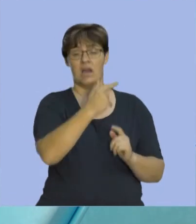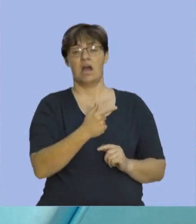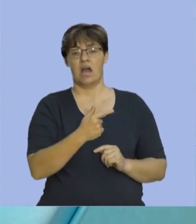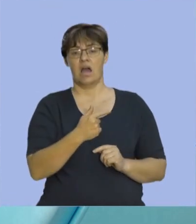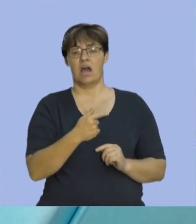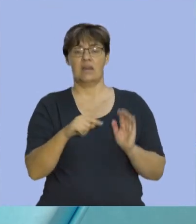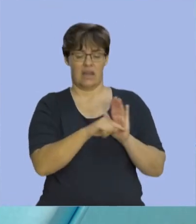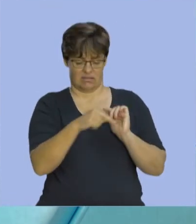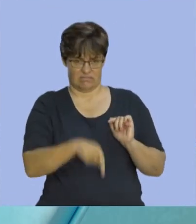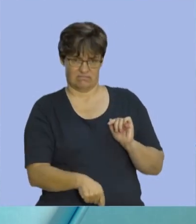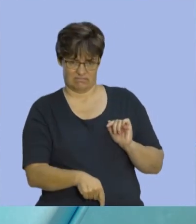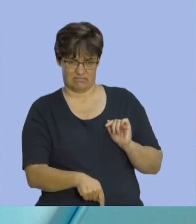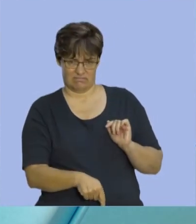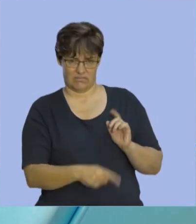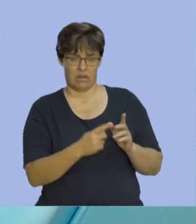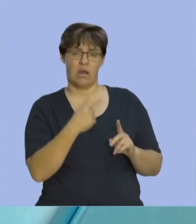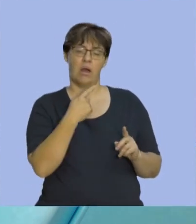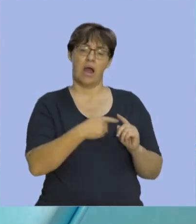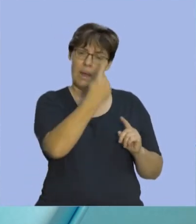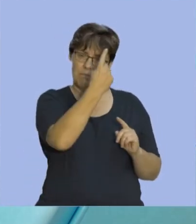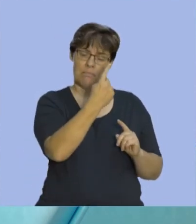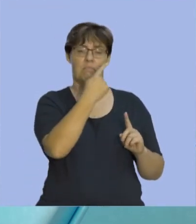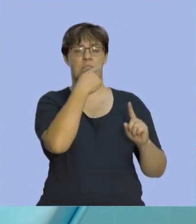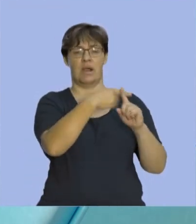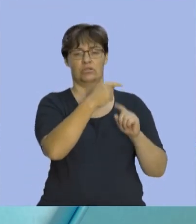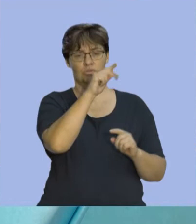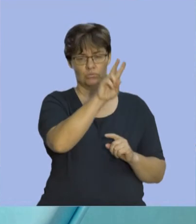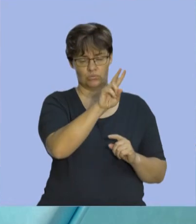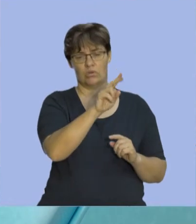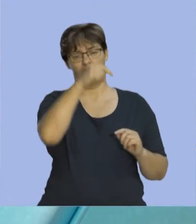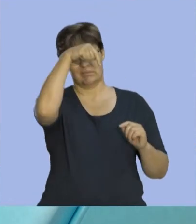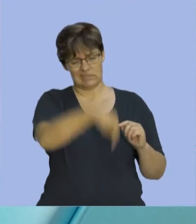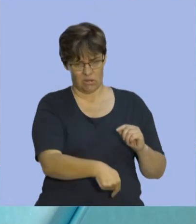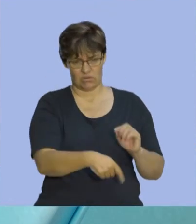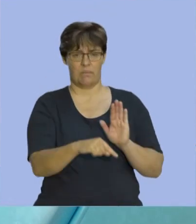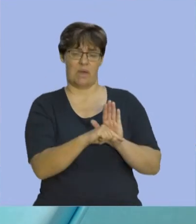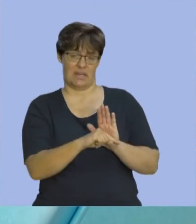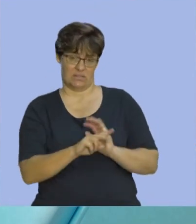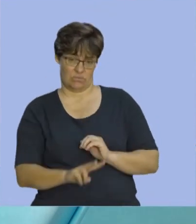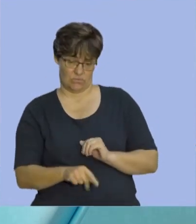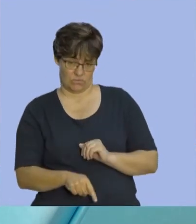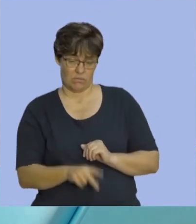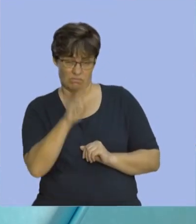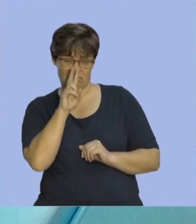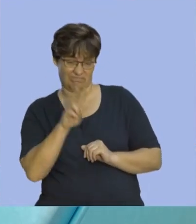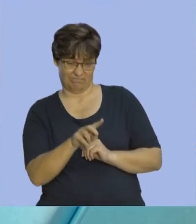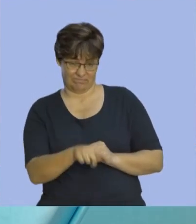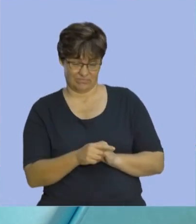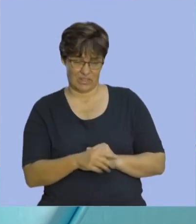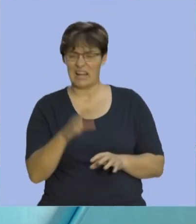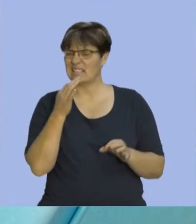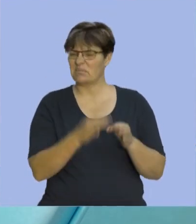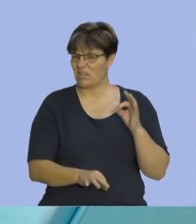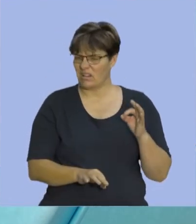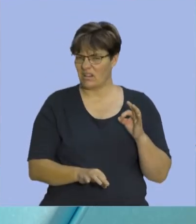right? So going up, it's plus 2, going down, it's minus 2. So that's what you will really need to look at. So in simple terms,